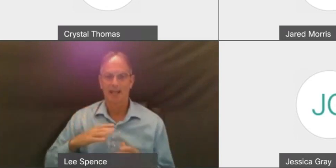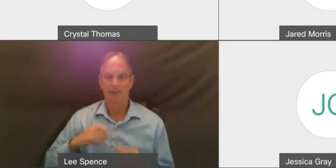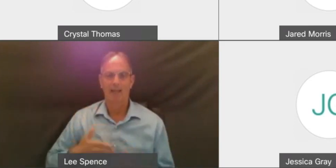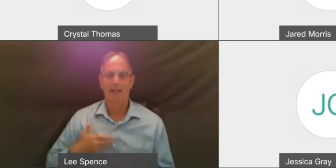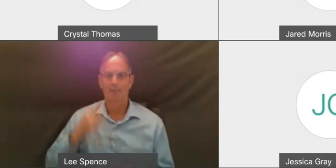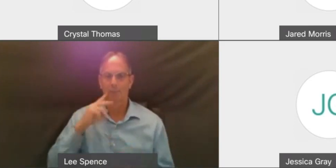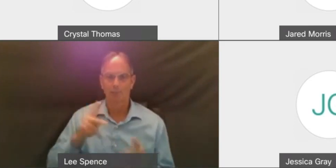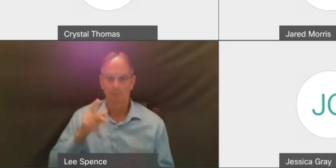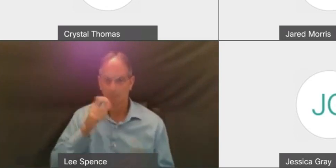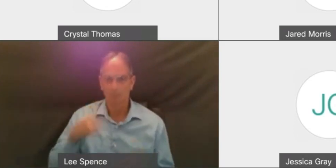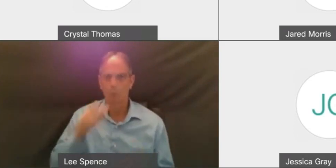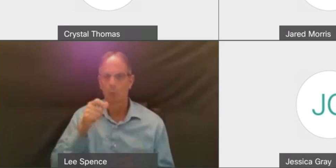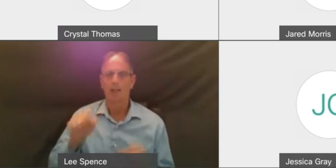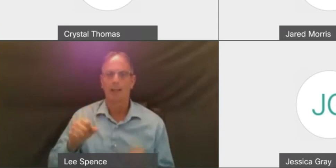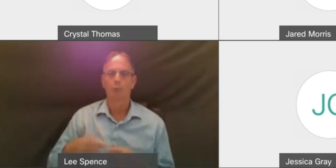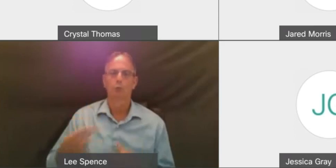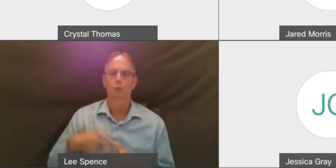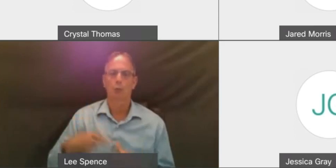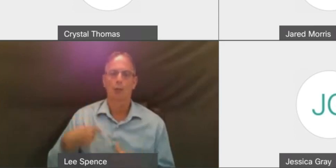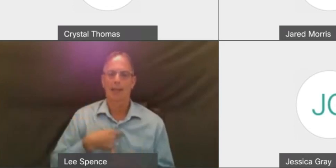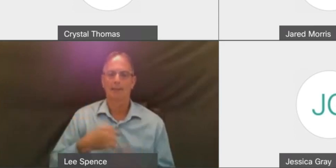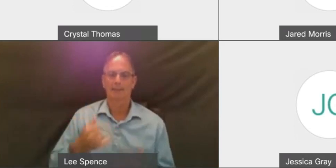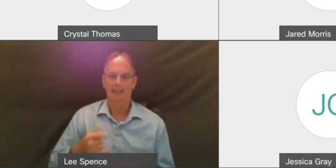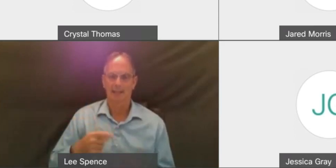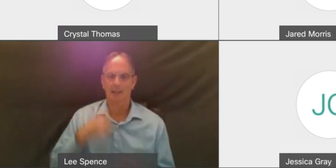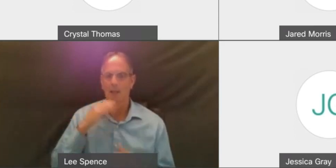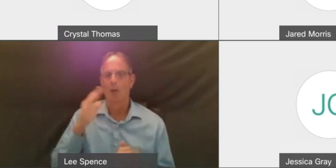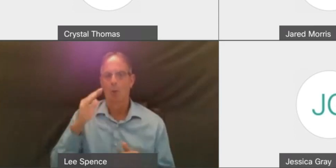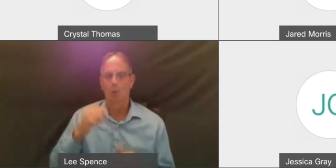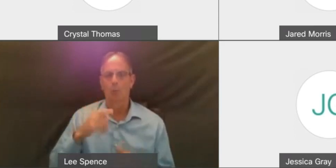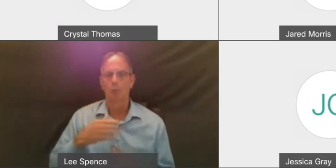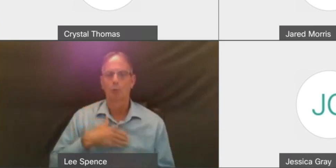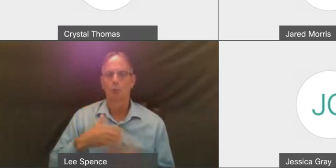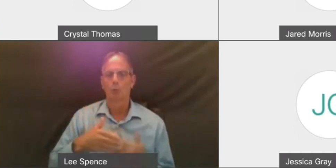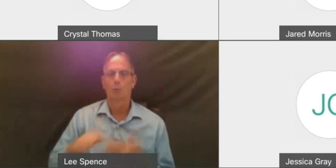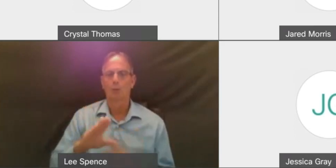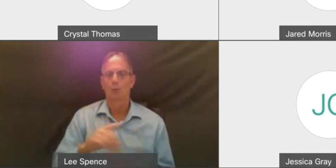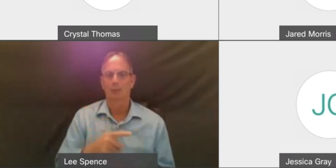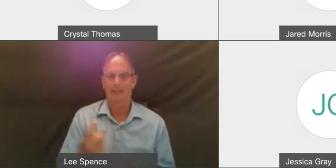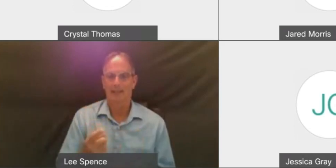to join us today. And I hope that you enjoy the rest of your day. Thanks.